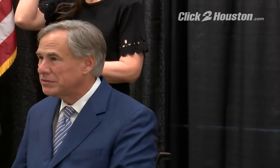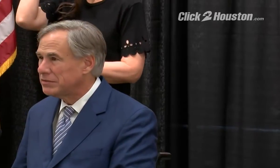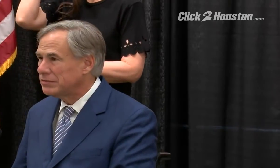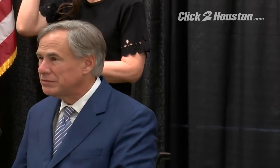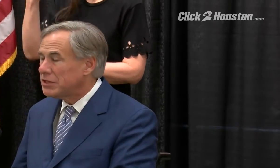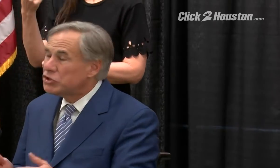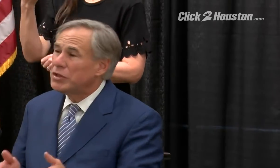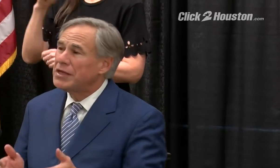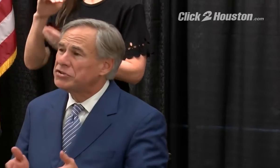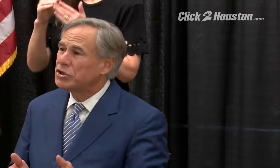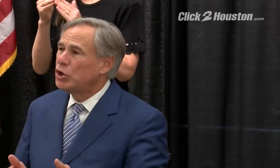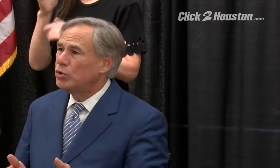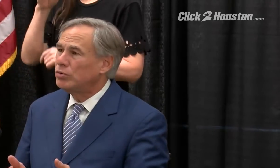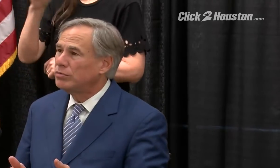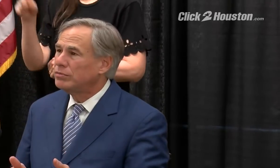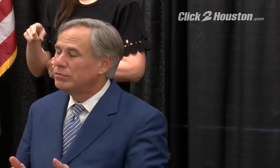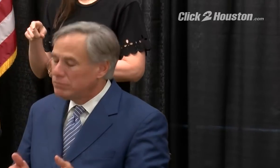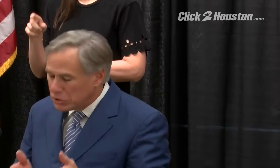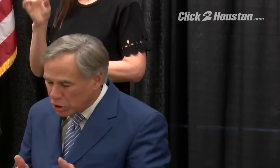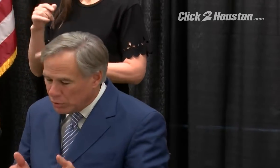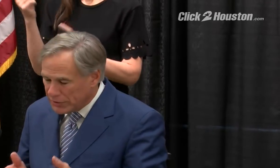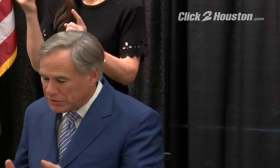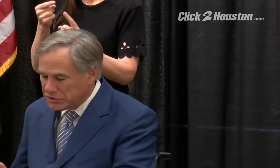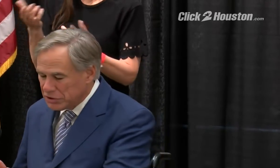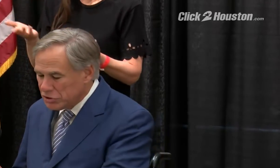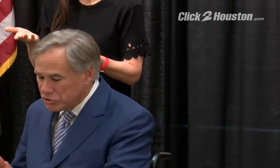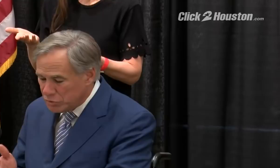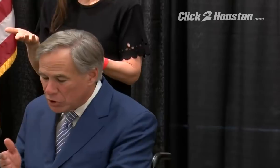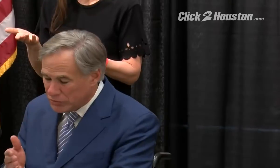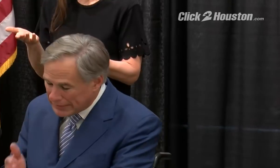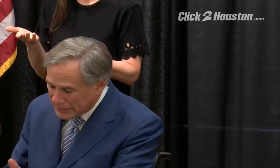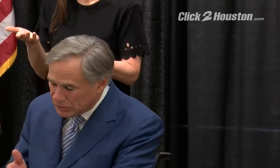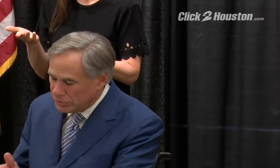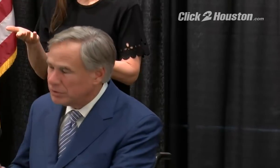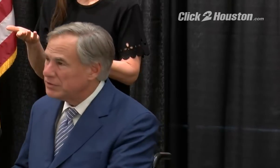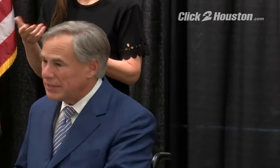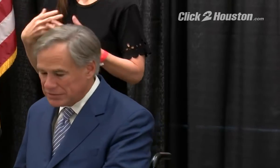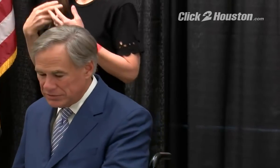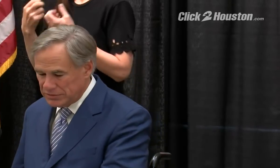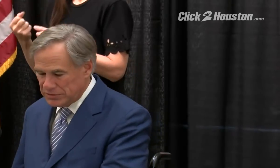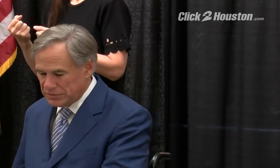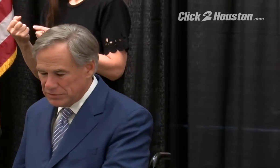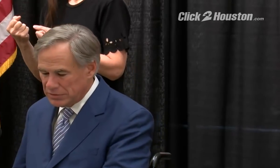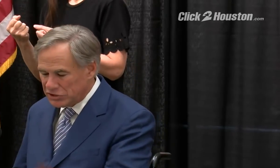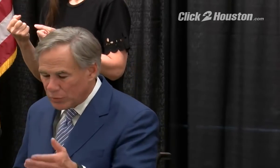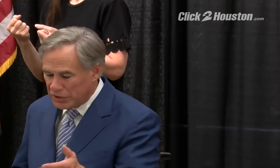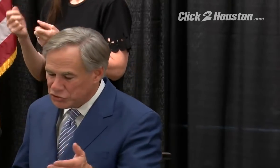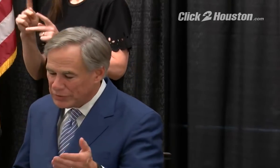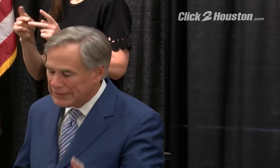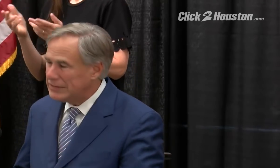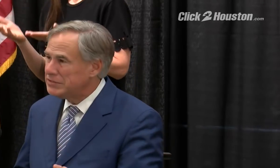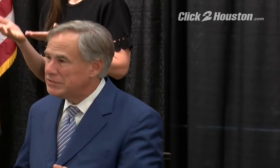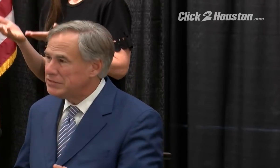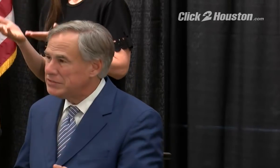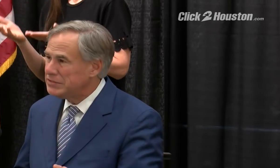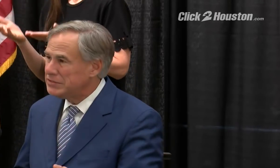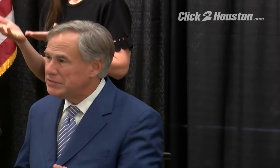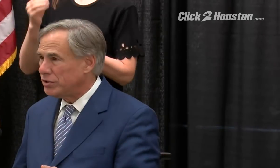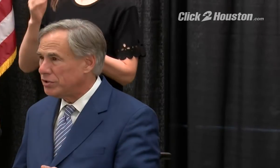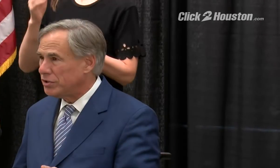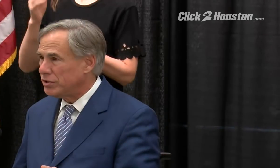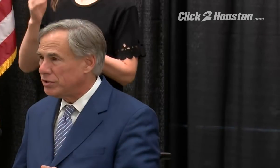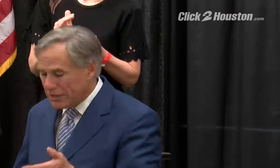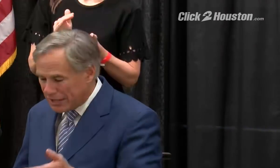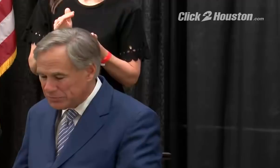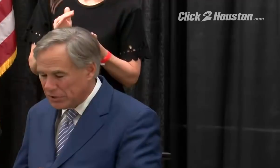Texas. And so that's the goal. The goal is to both heal Texans as well as to ease the